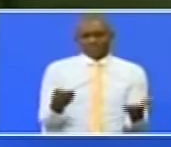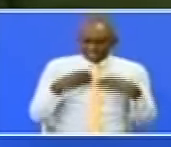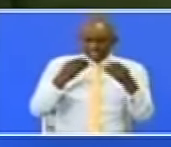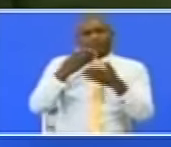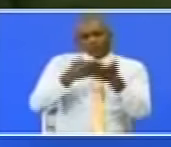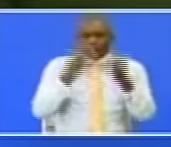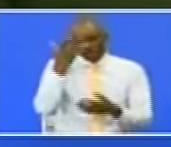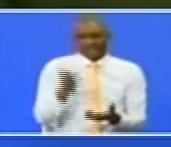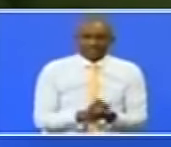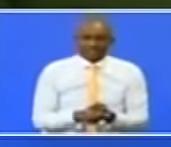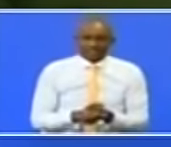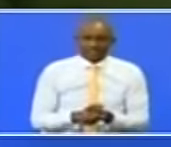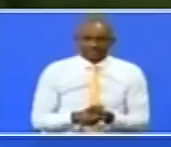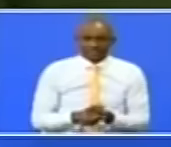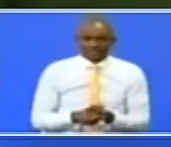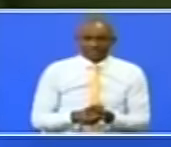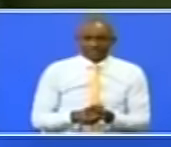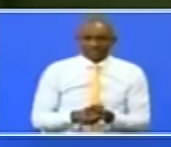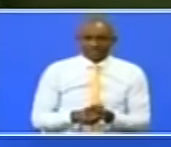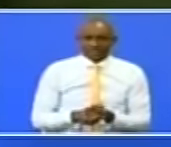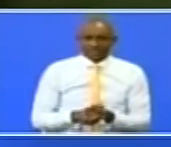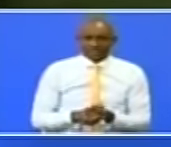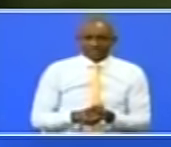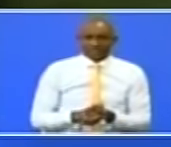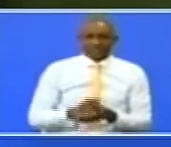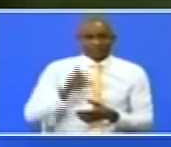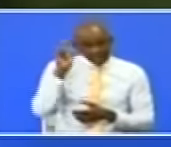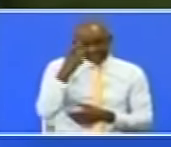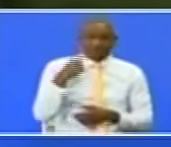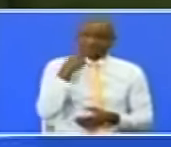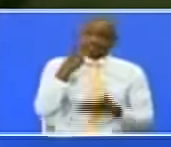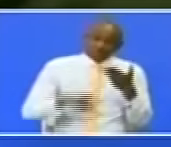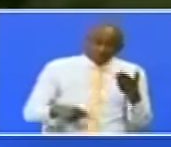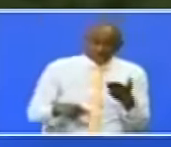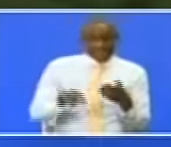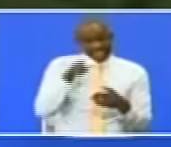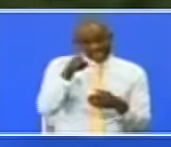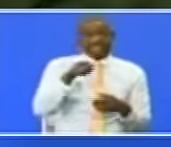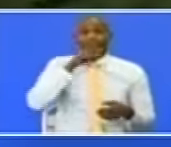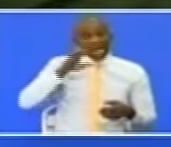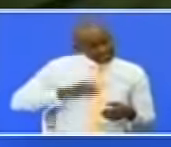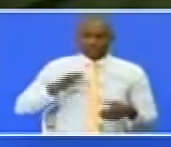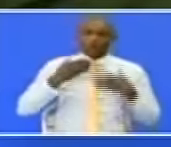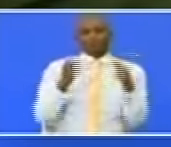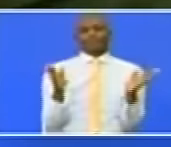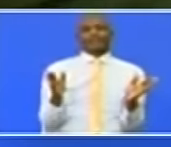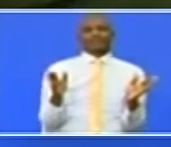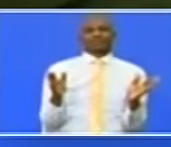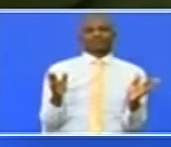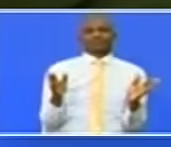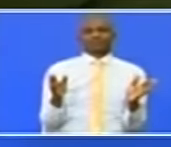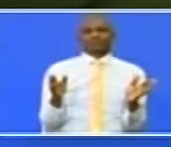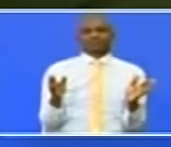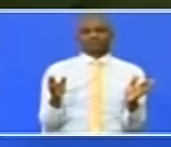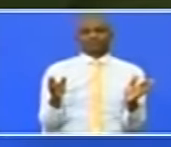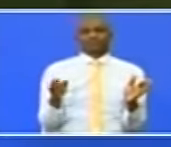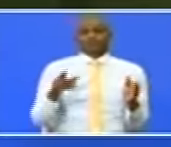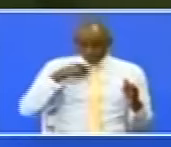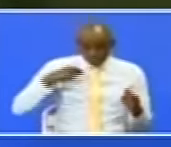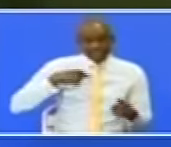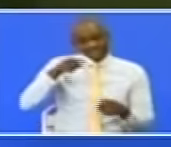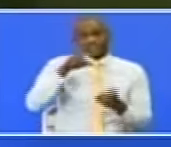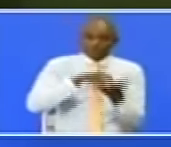form because First, I must appreciate the fact that, you know, this parent was very open and told me that